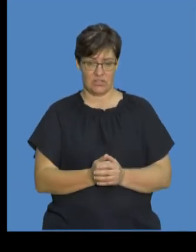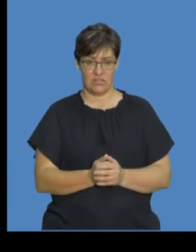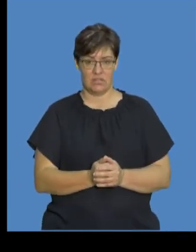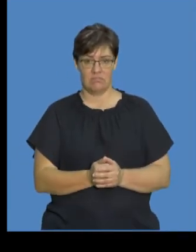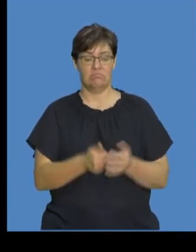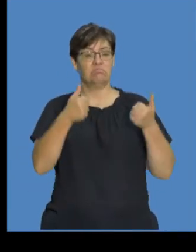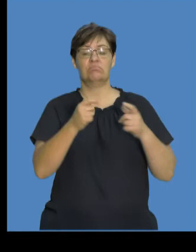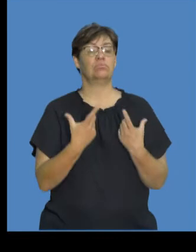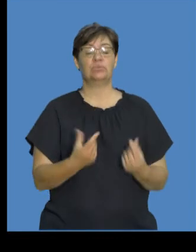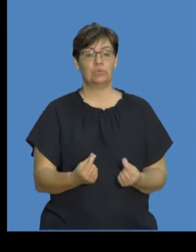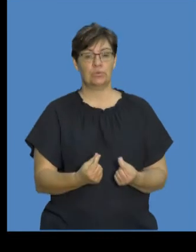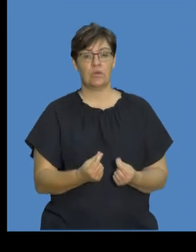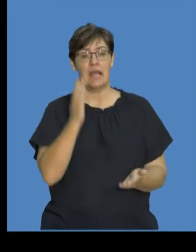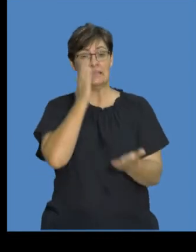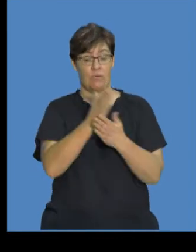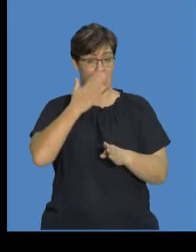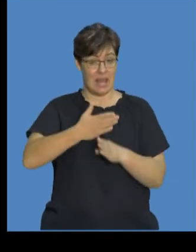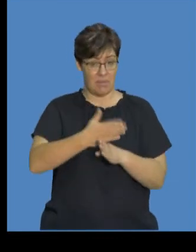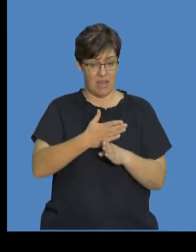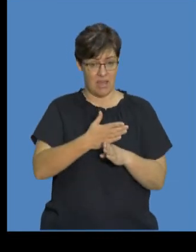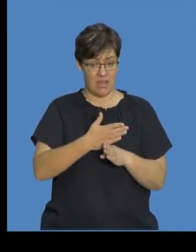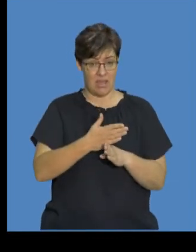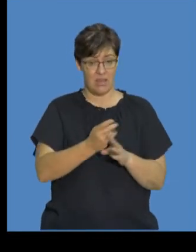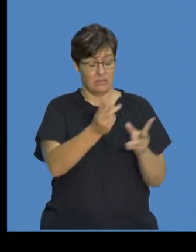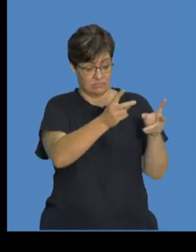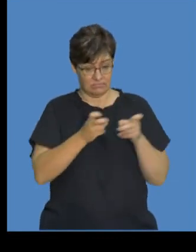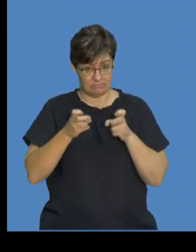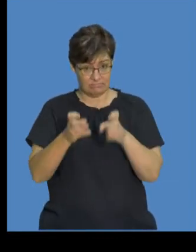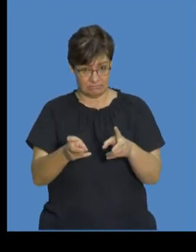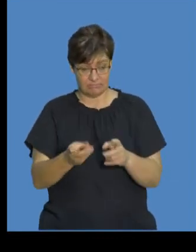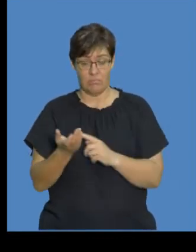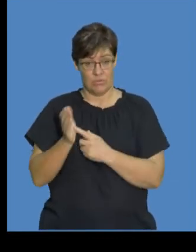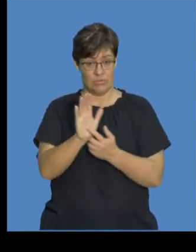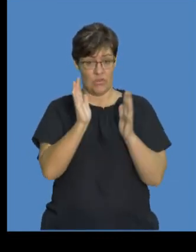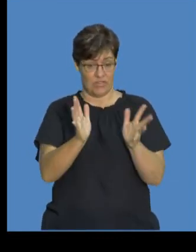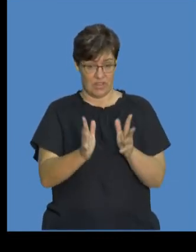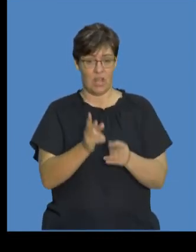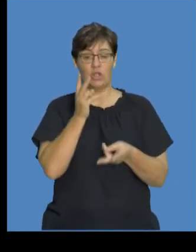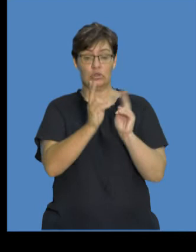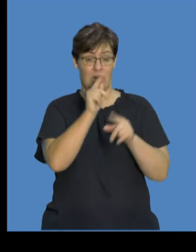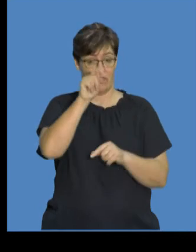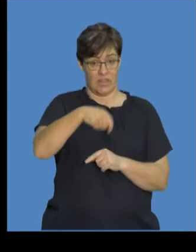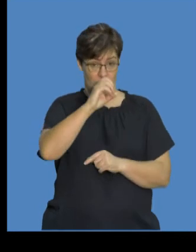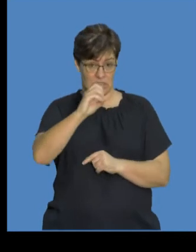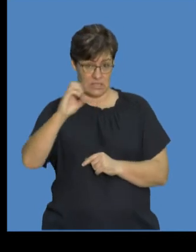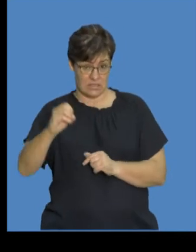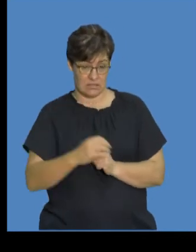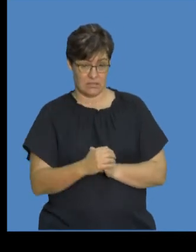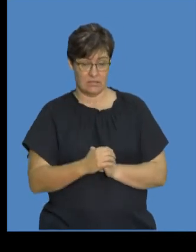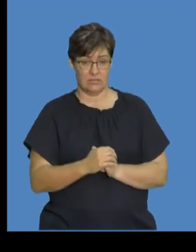Okay, what do we do here? There's my direct labor. I take my direct labor cost, which I showed you was